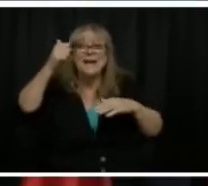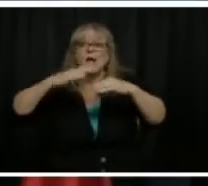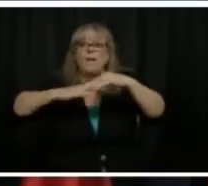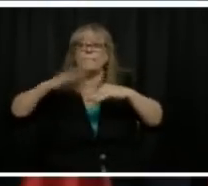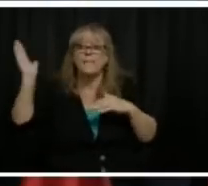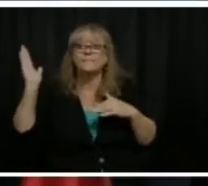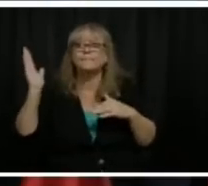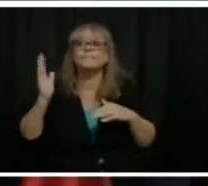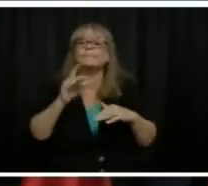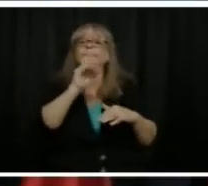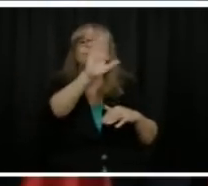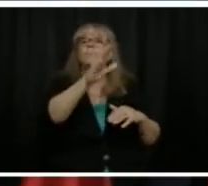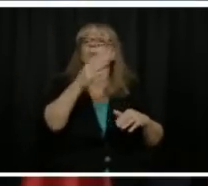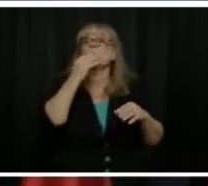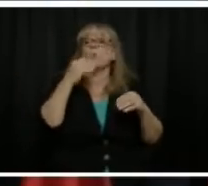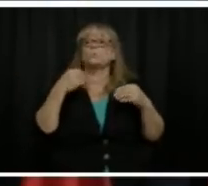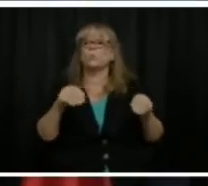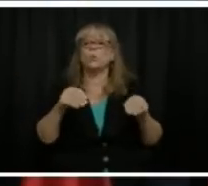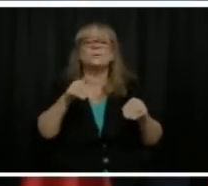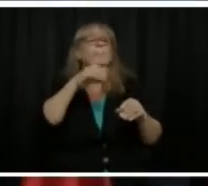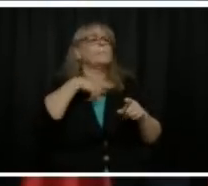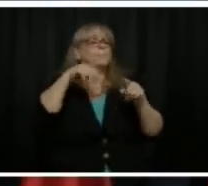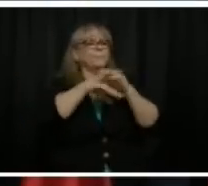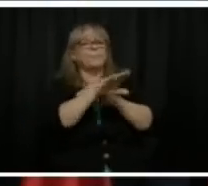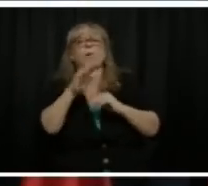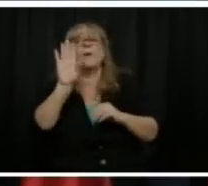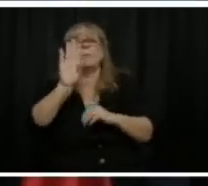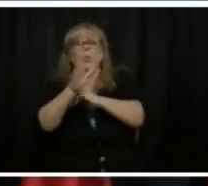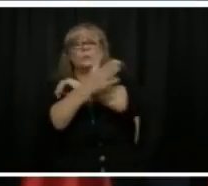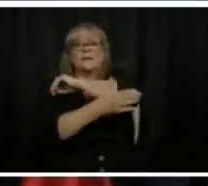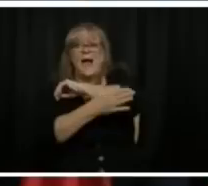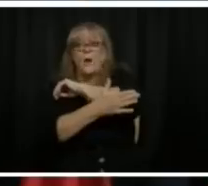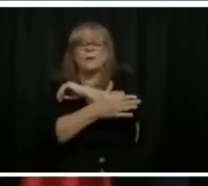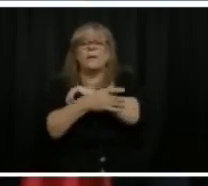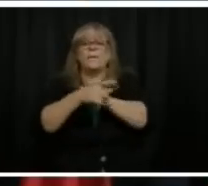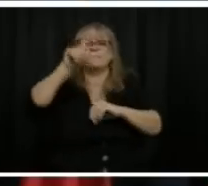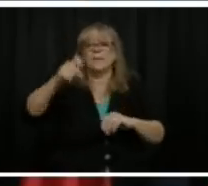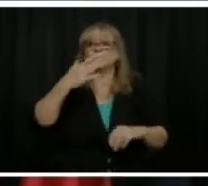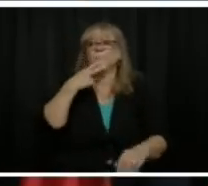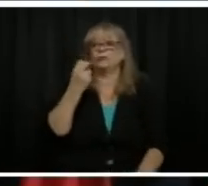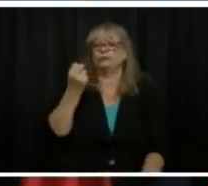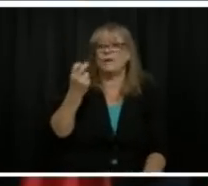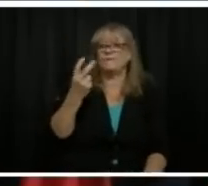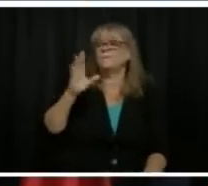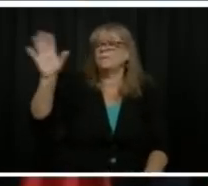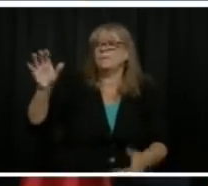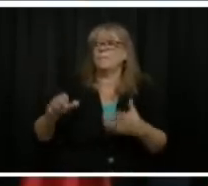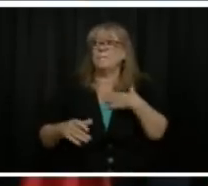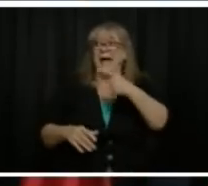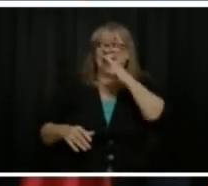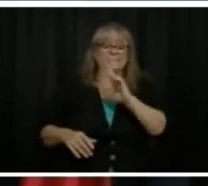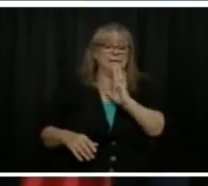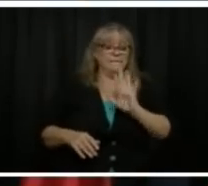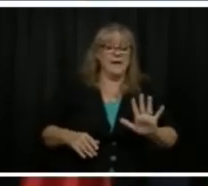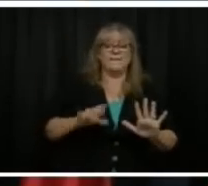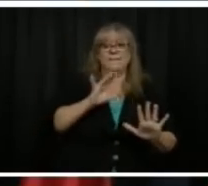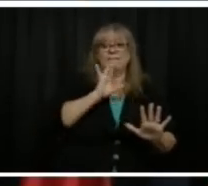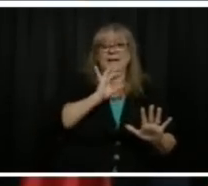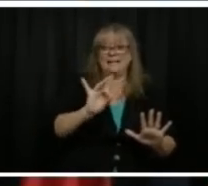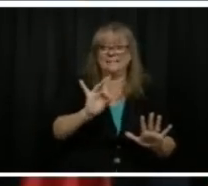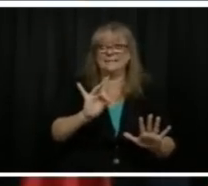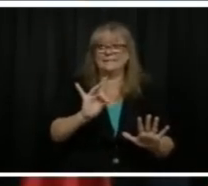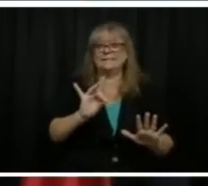County it's 12 is the age, if I'm not mistaken. Our kids are 8 and 6, and they wear masks. In many indoor environments they have to. In the summer camps where they're indoors they have to,